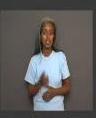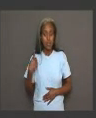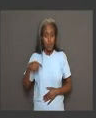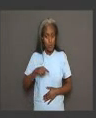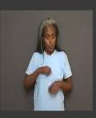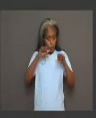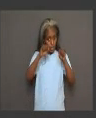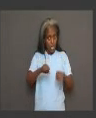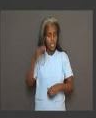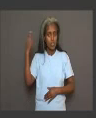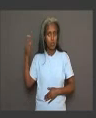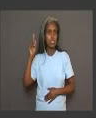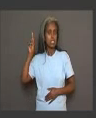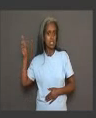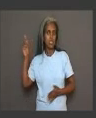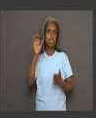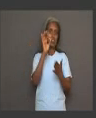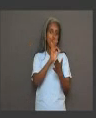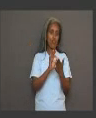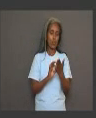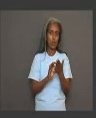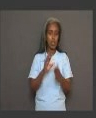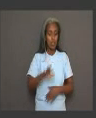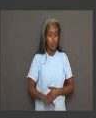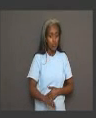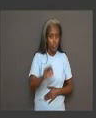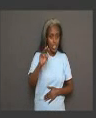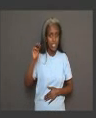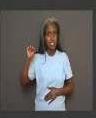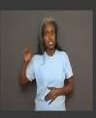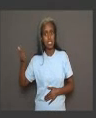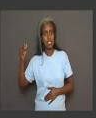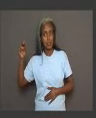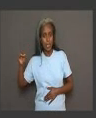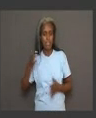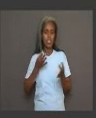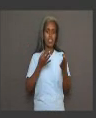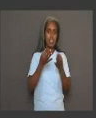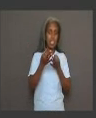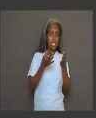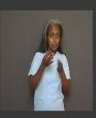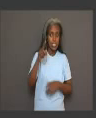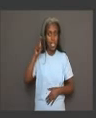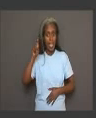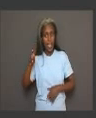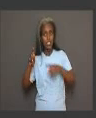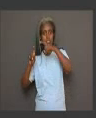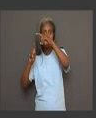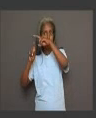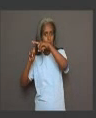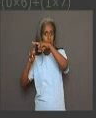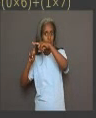can use this formula to find the mean expressed by x